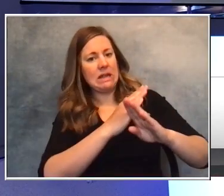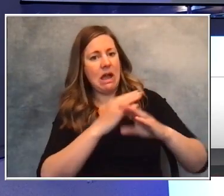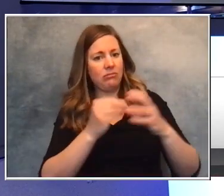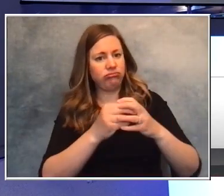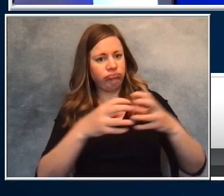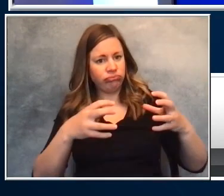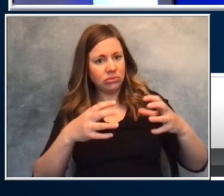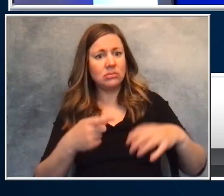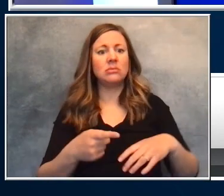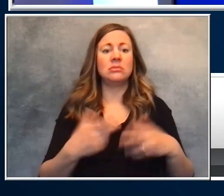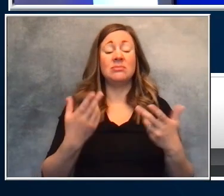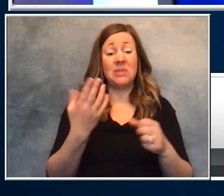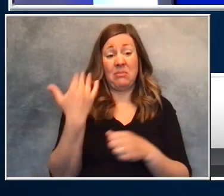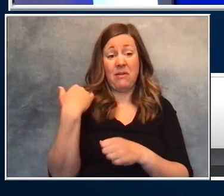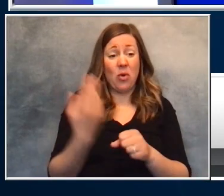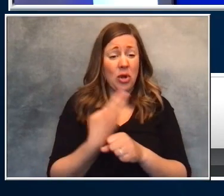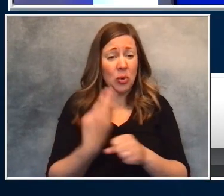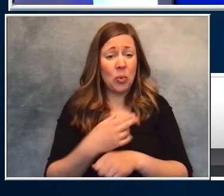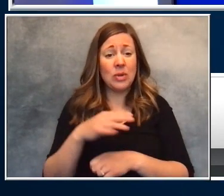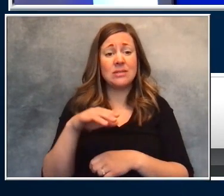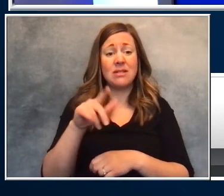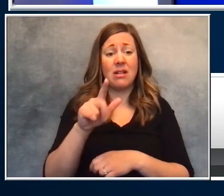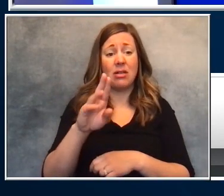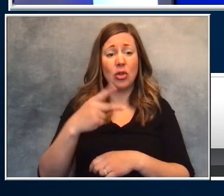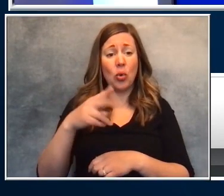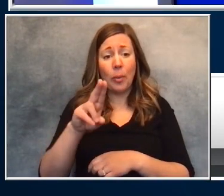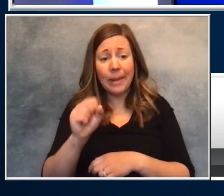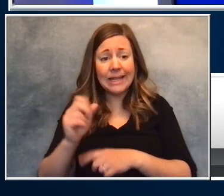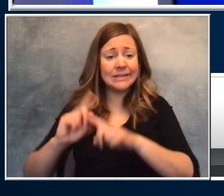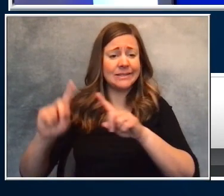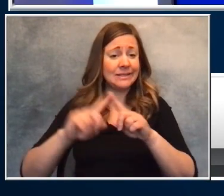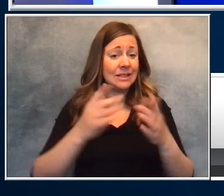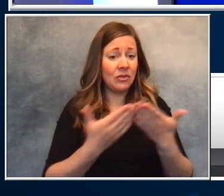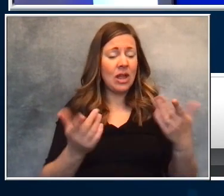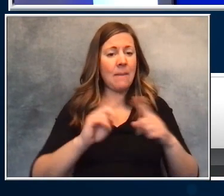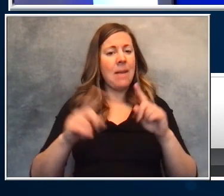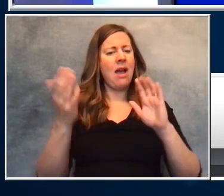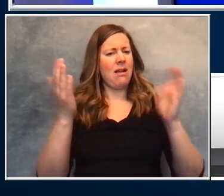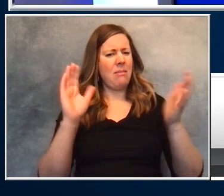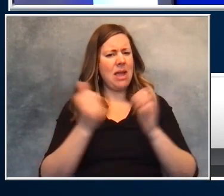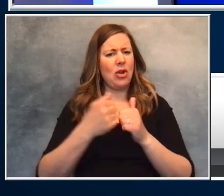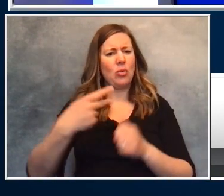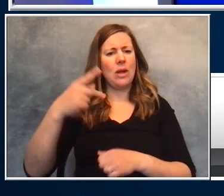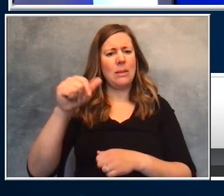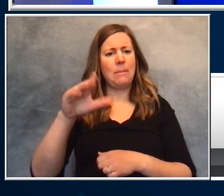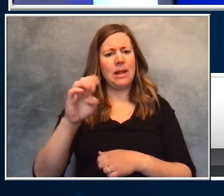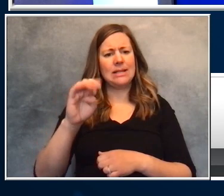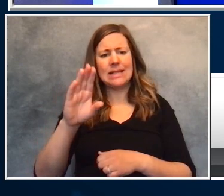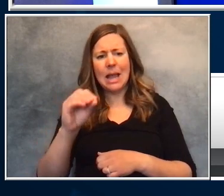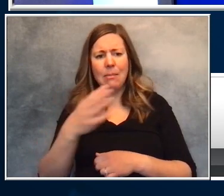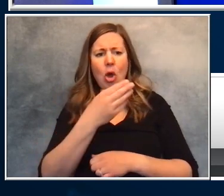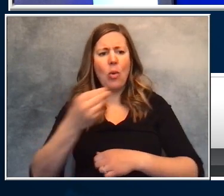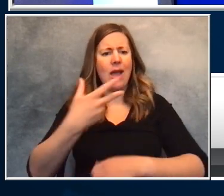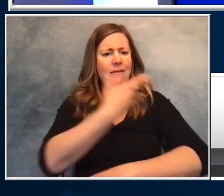it in lupus. We used to use it in scleroderma, all sorts of. Well, compared to placebo in vaccinated people, it appeared to